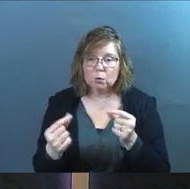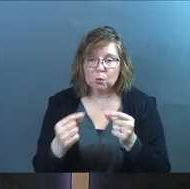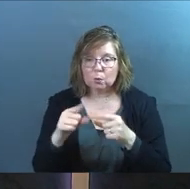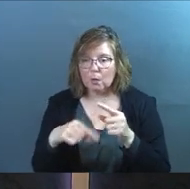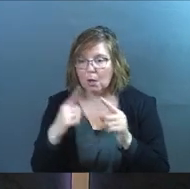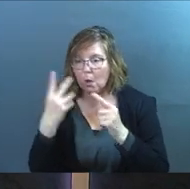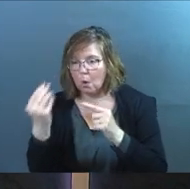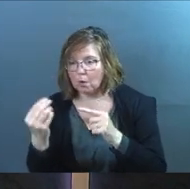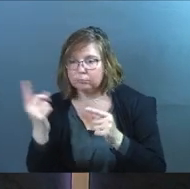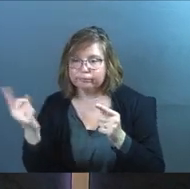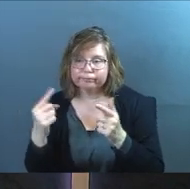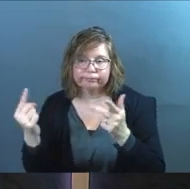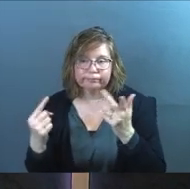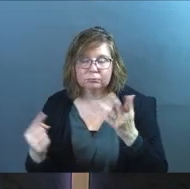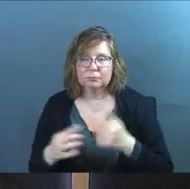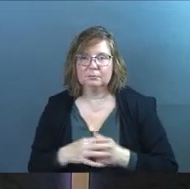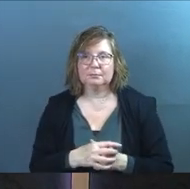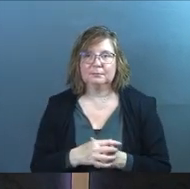when I go.